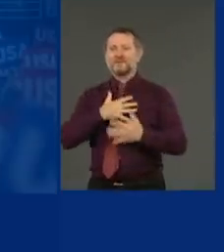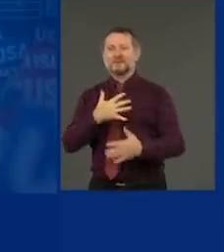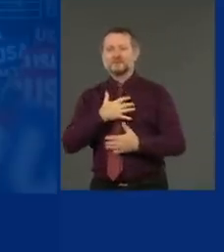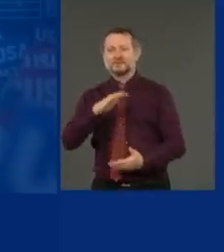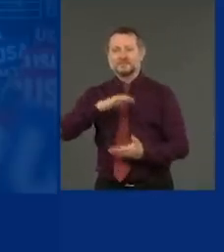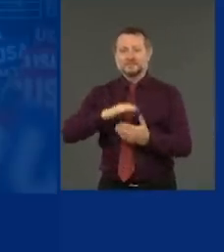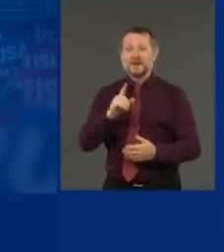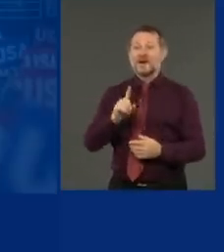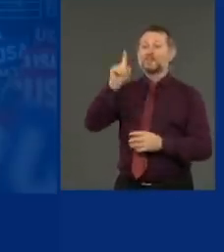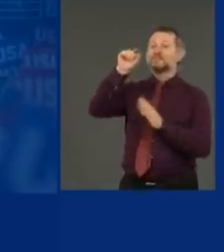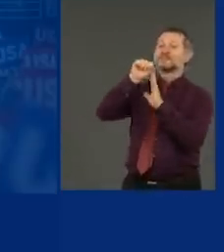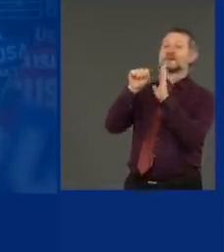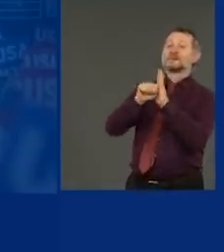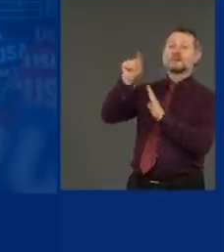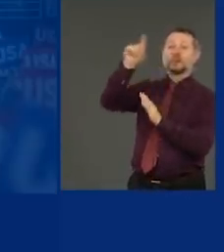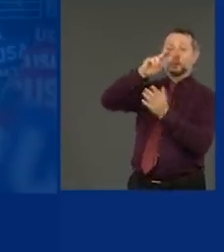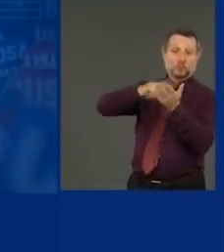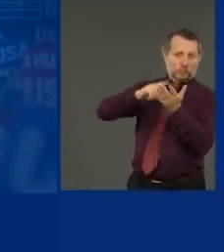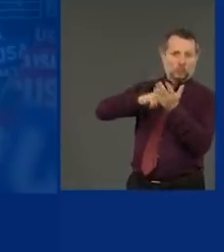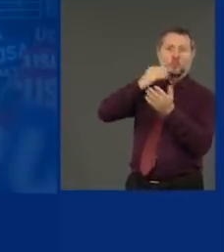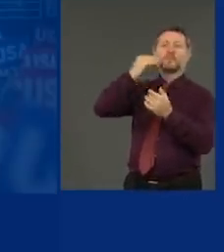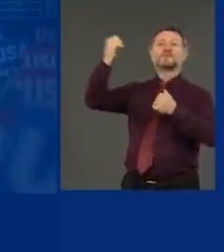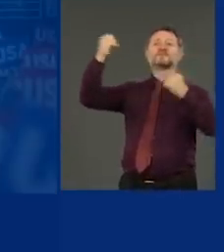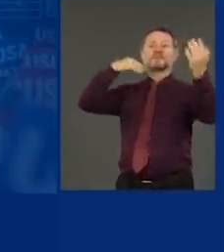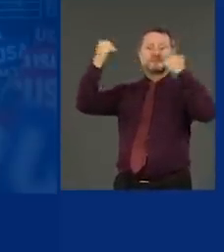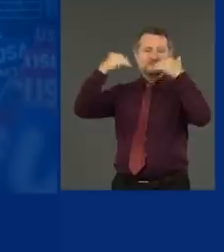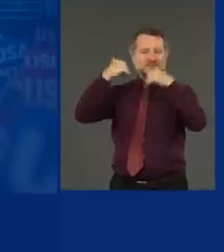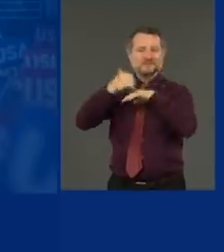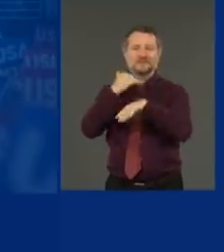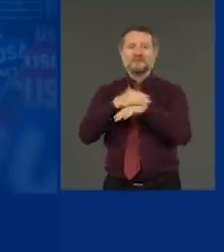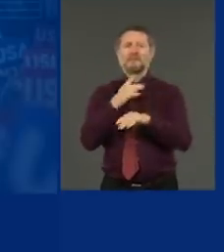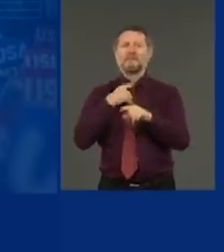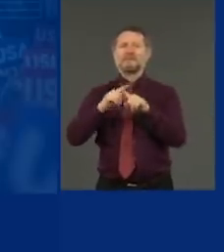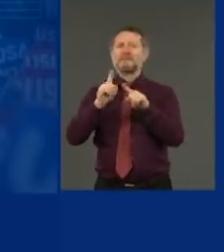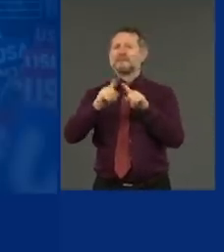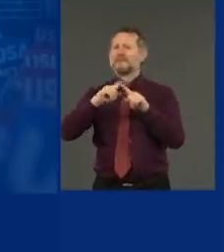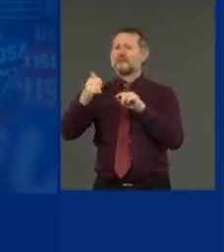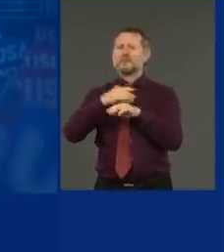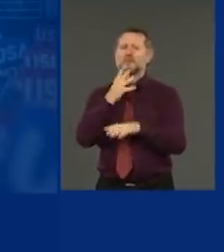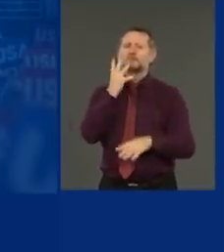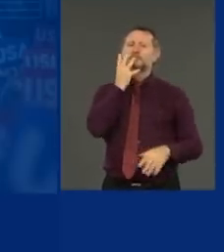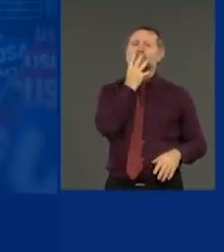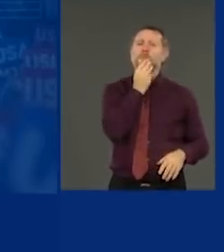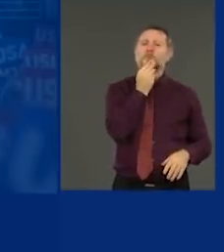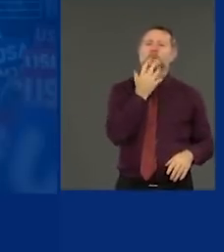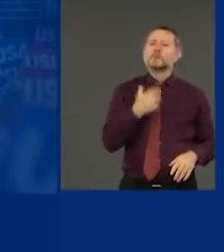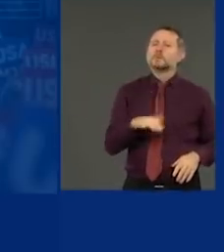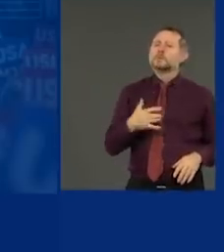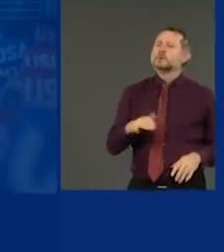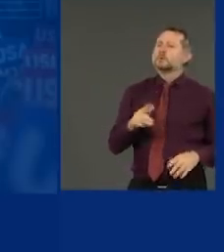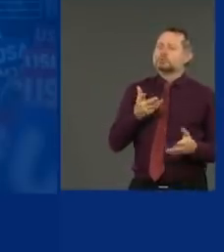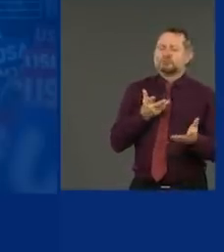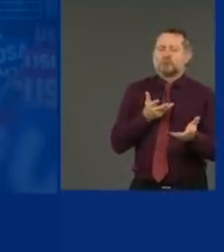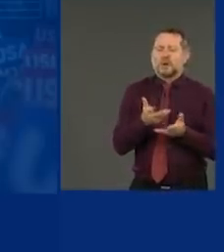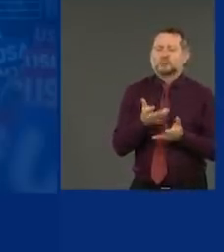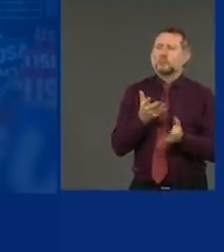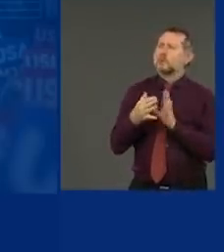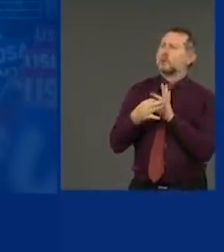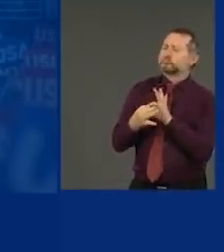sending ventilators. We had all sorts of people doing beautiful gestures. And I said, New Yorkers will never